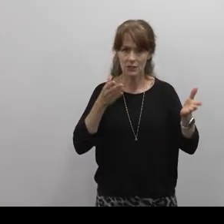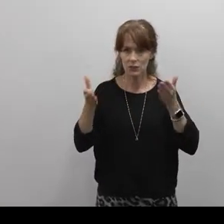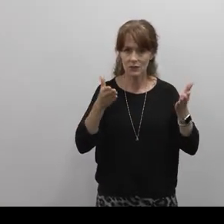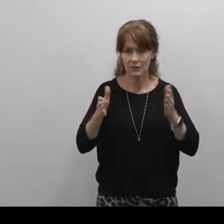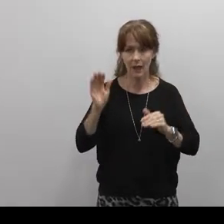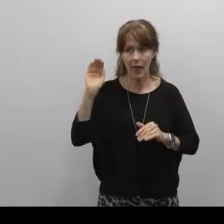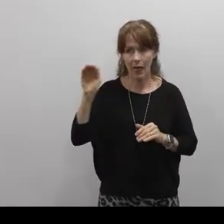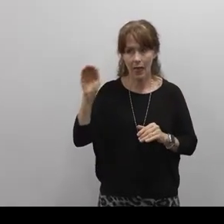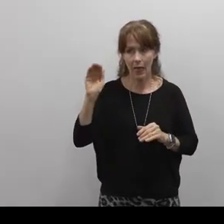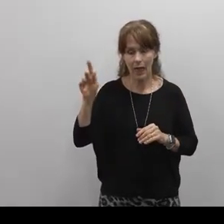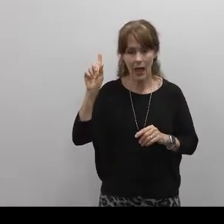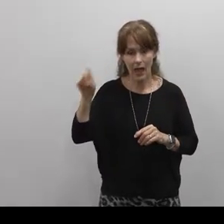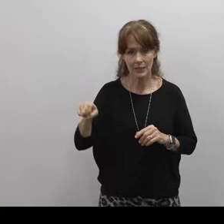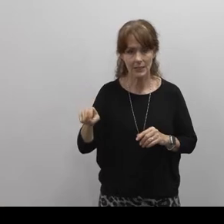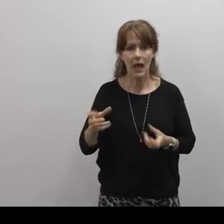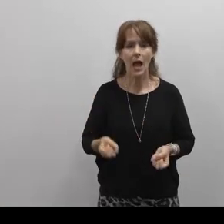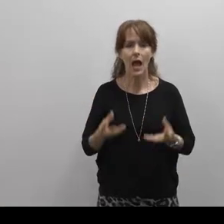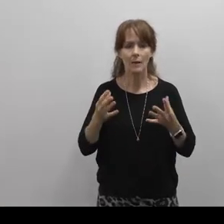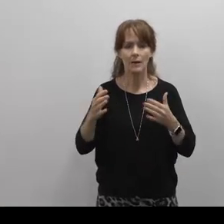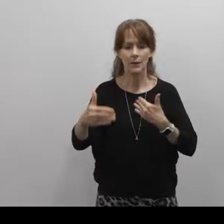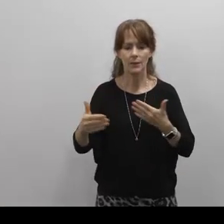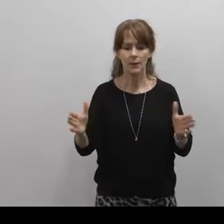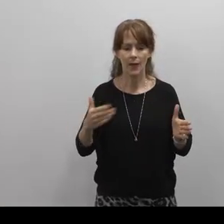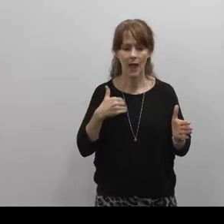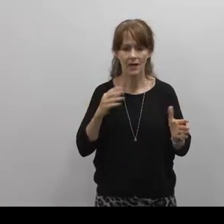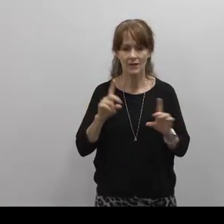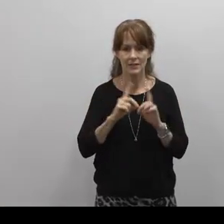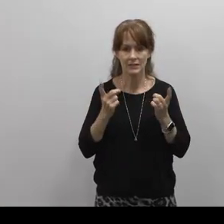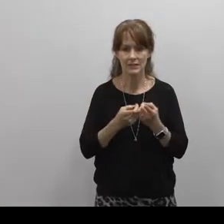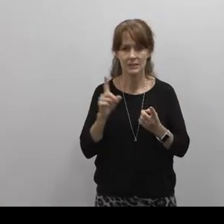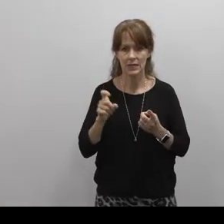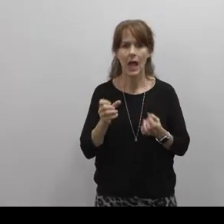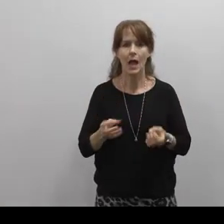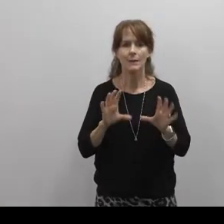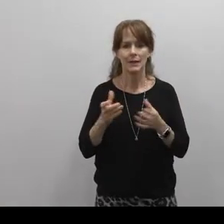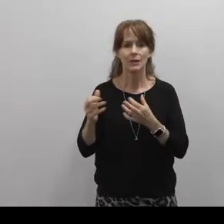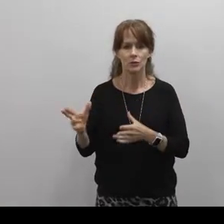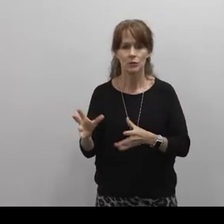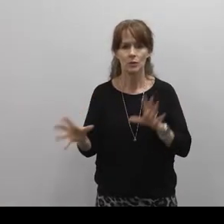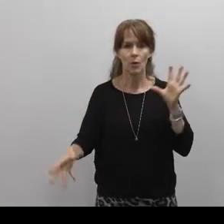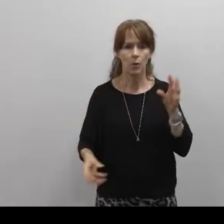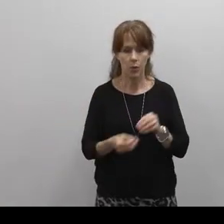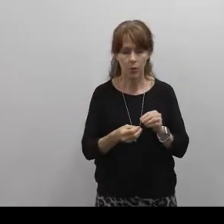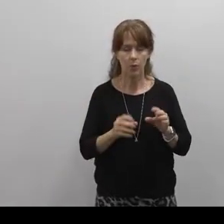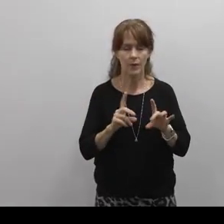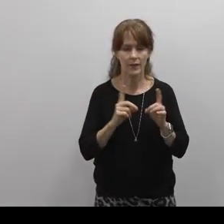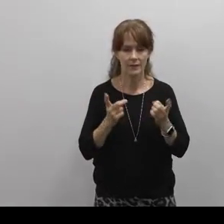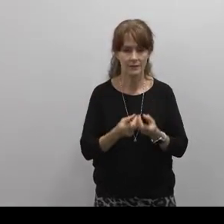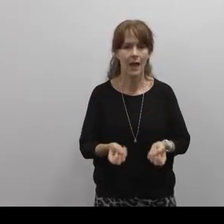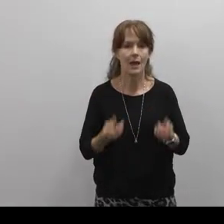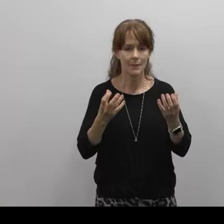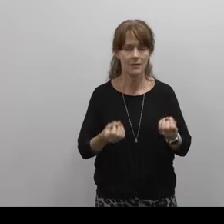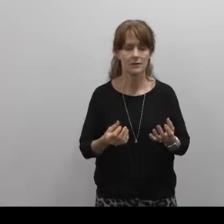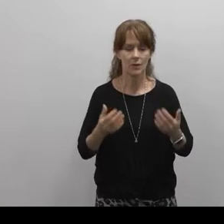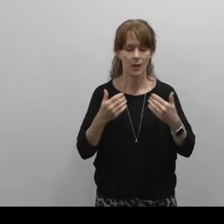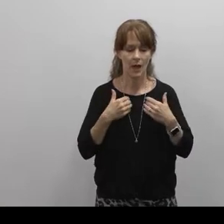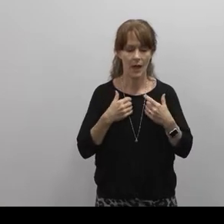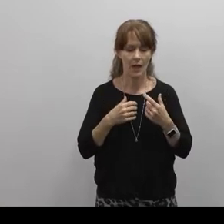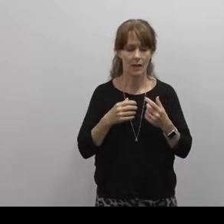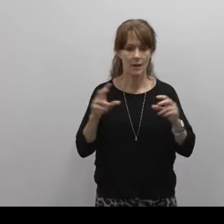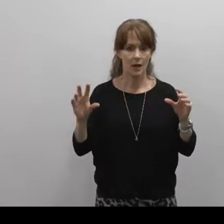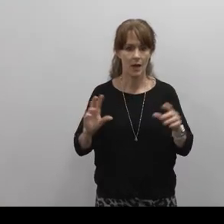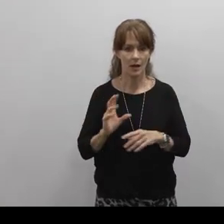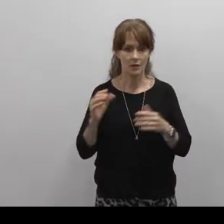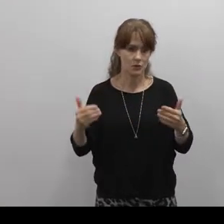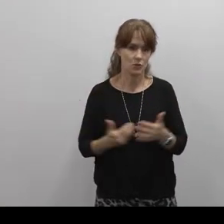side, asking, David, how much square footage do we have in the district? David, how many classrooms total do we have in the district? We now have an absolute